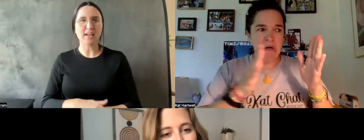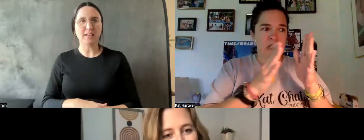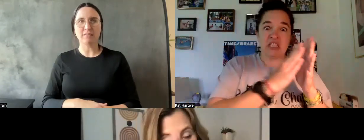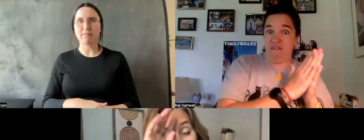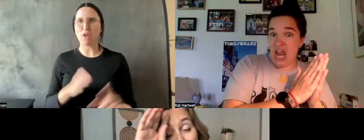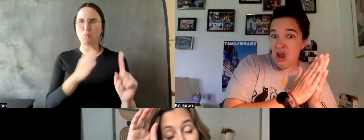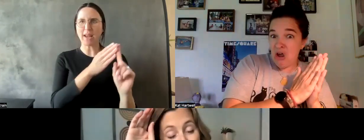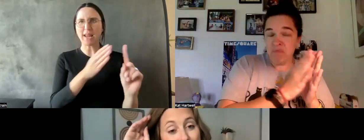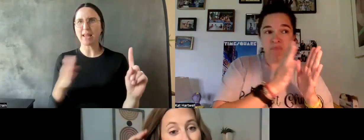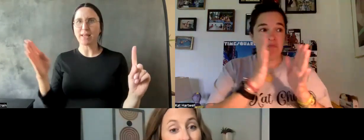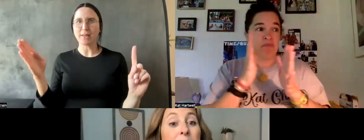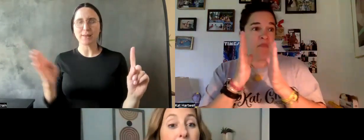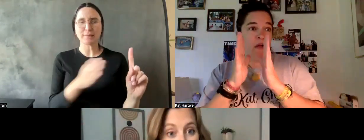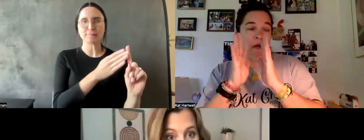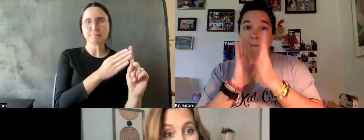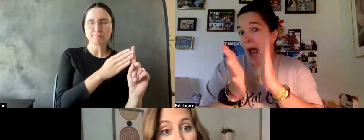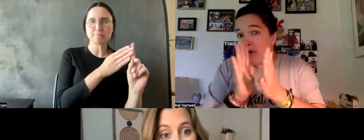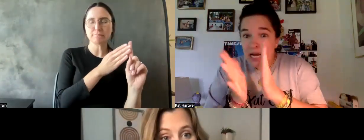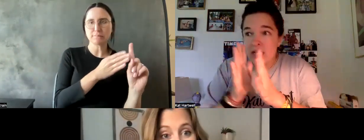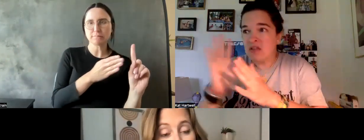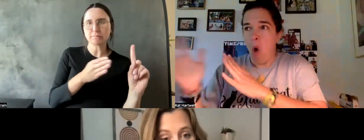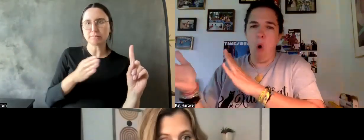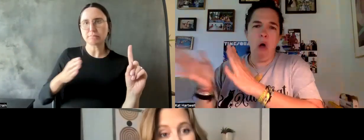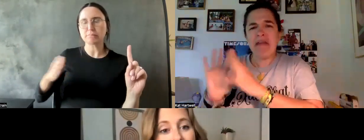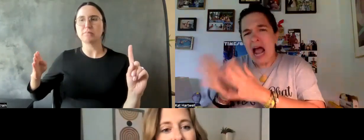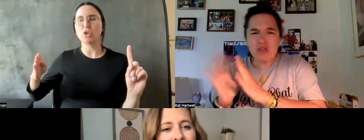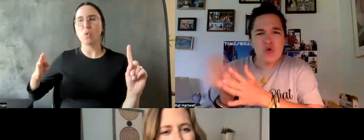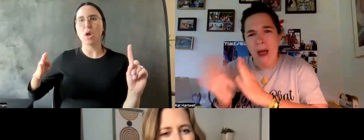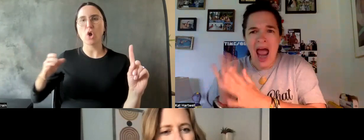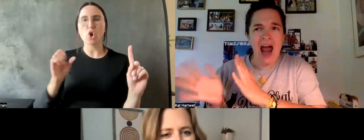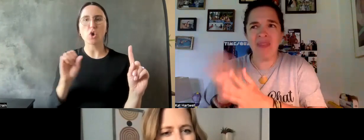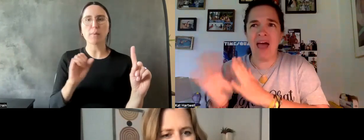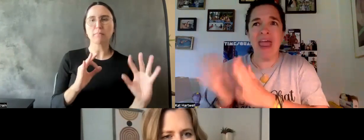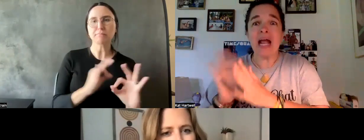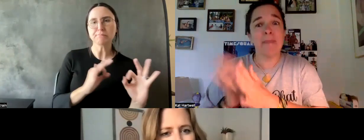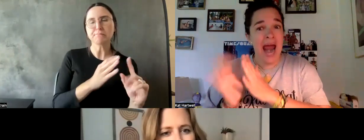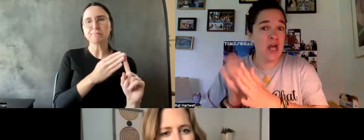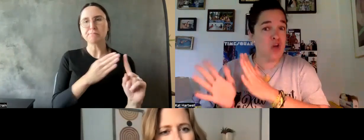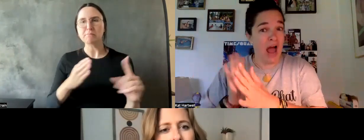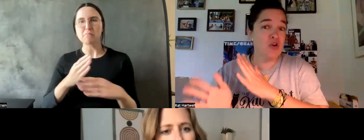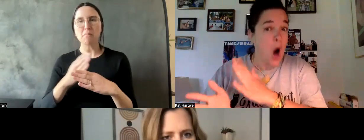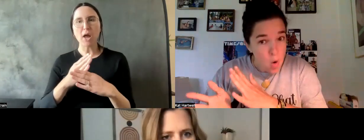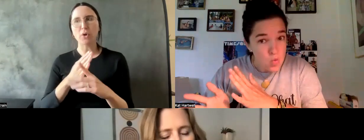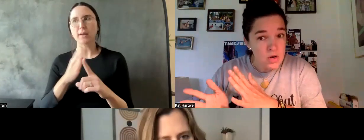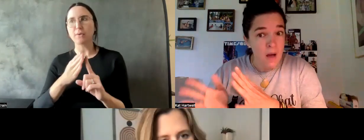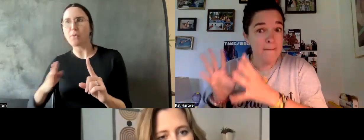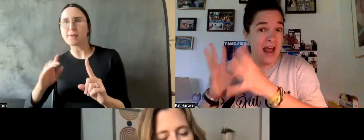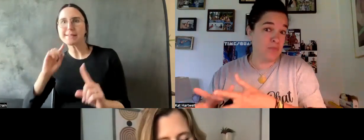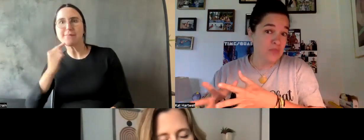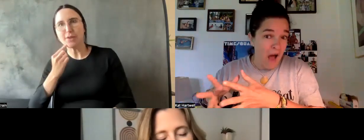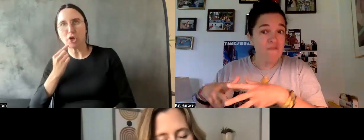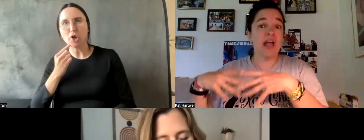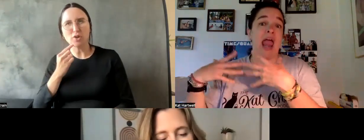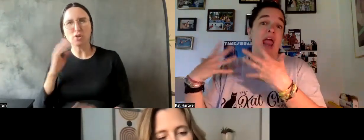range. The beer, modeling, or not too bad that they can manage on their own